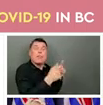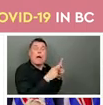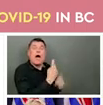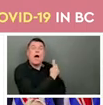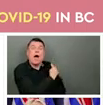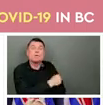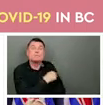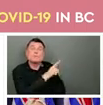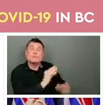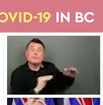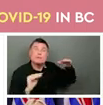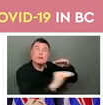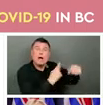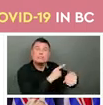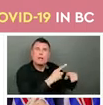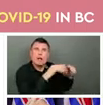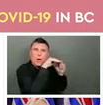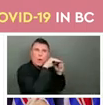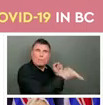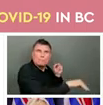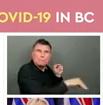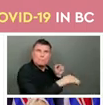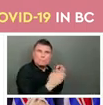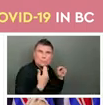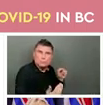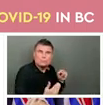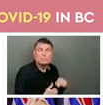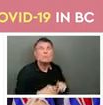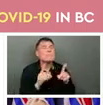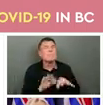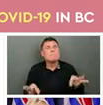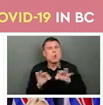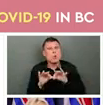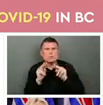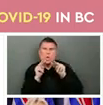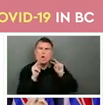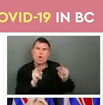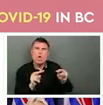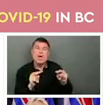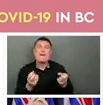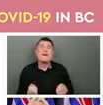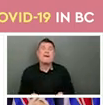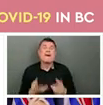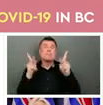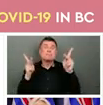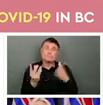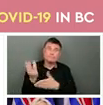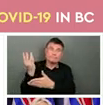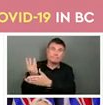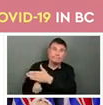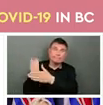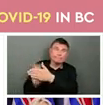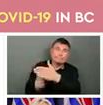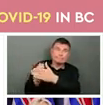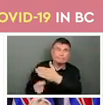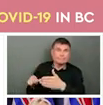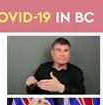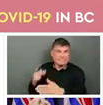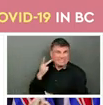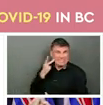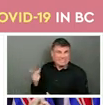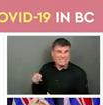is important when we look at this is the deaths that we've seen in British Columbia. We had that increase with the second